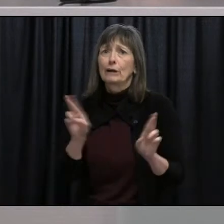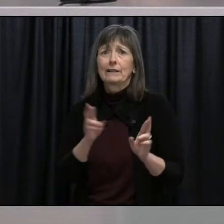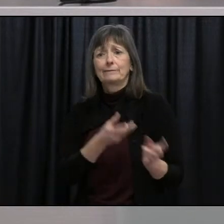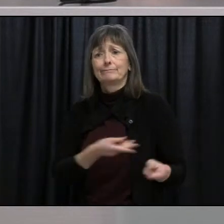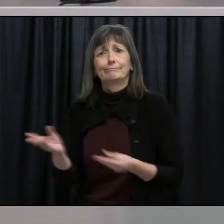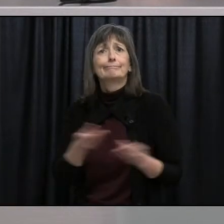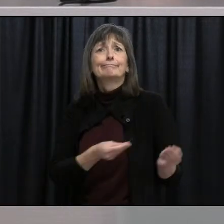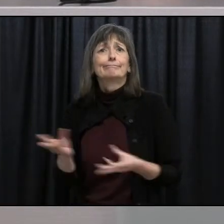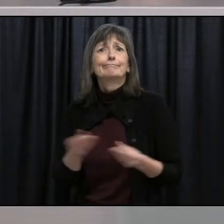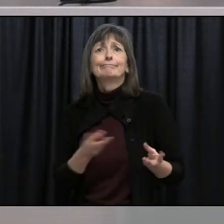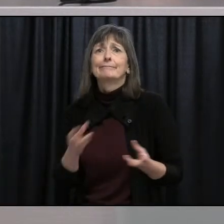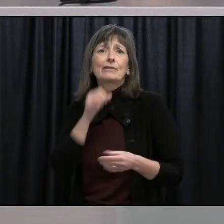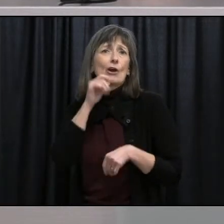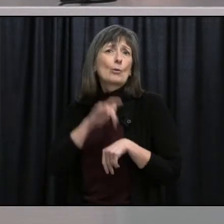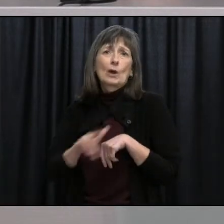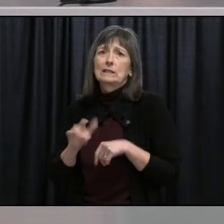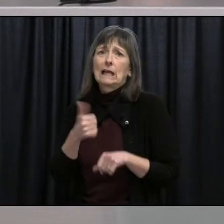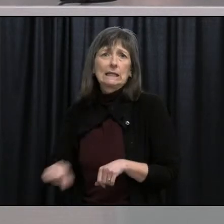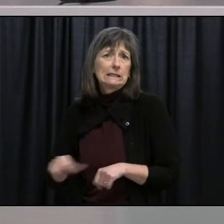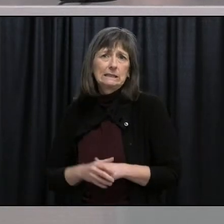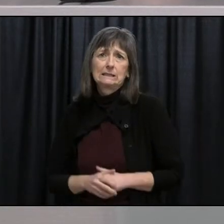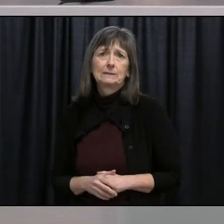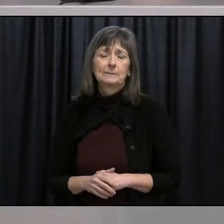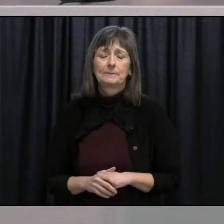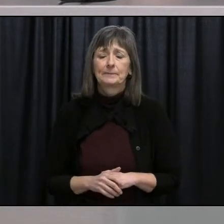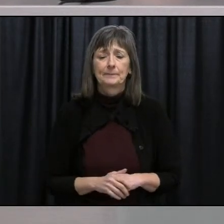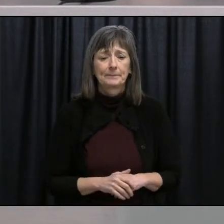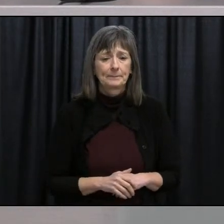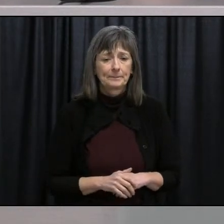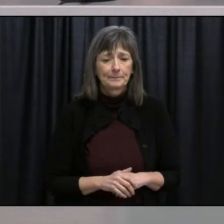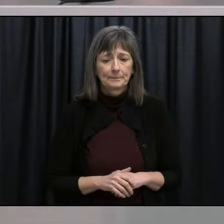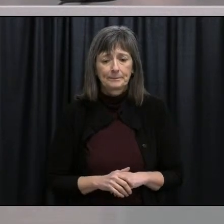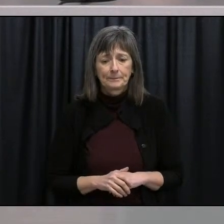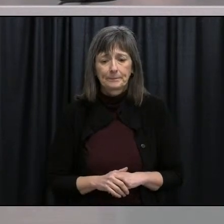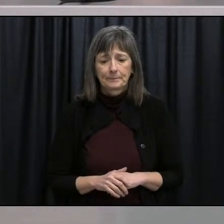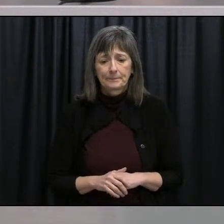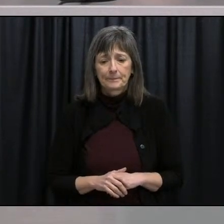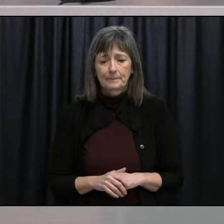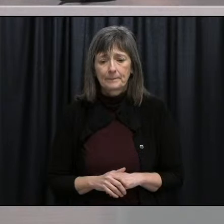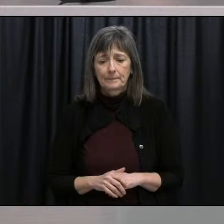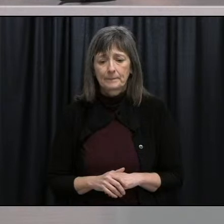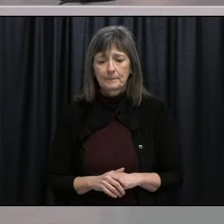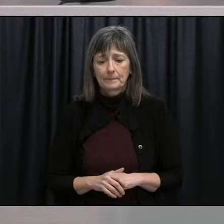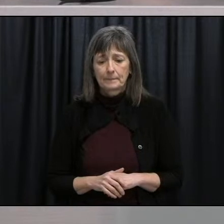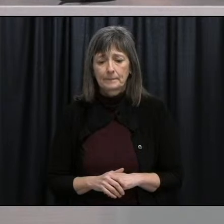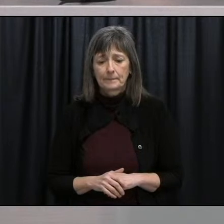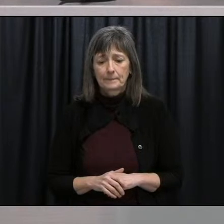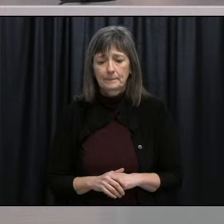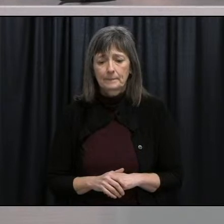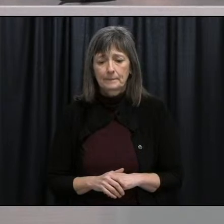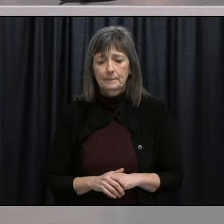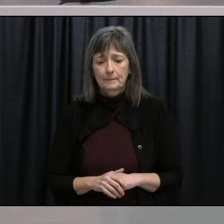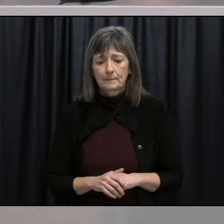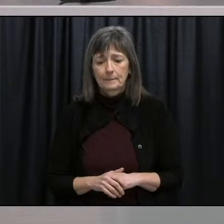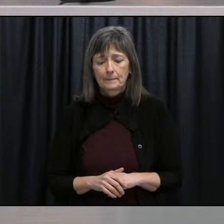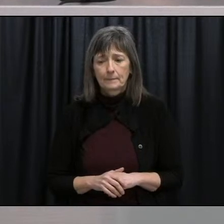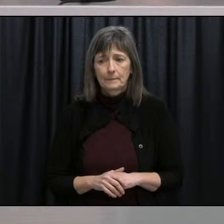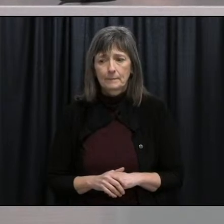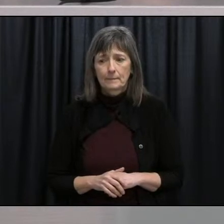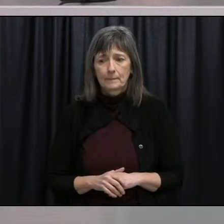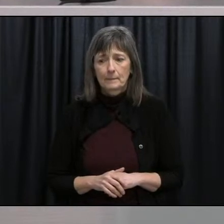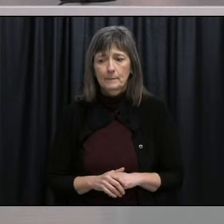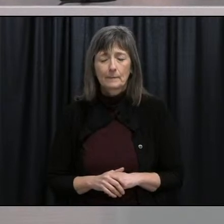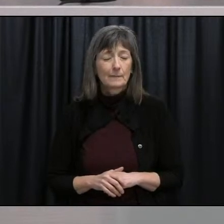Thank you. And Dr. Fitzgerald, at the start of the most recent outbreak, one of the big concerns that public health was bringing forward was that we were seeing